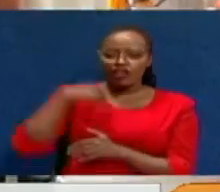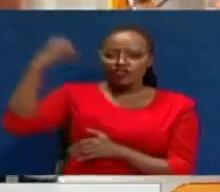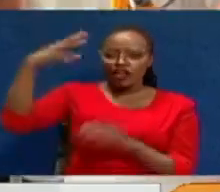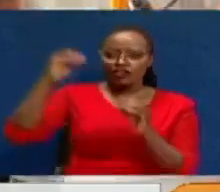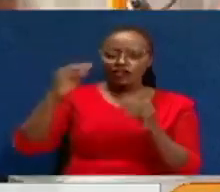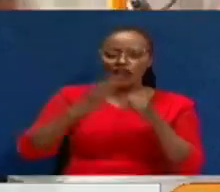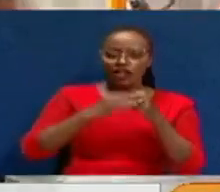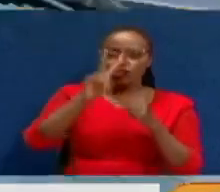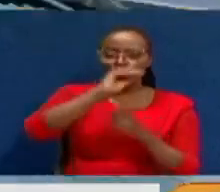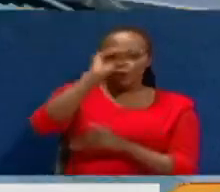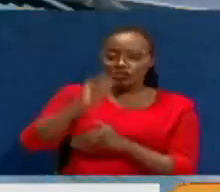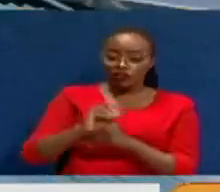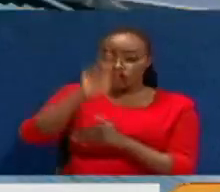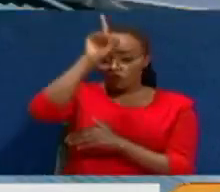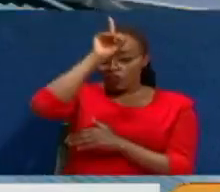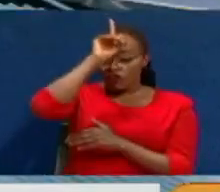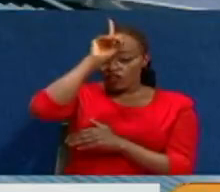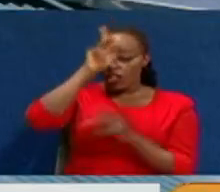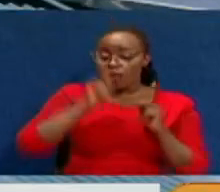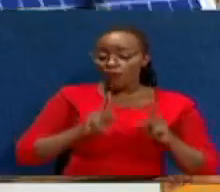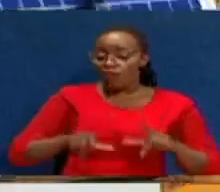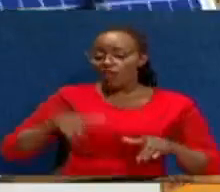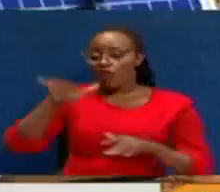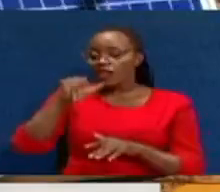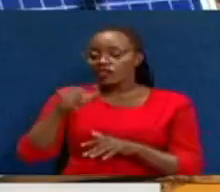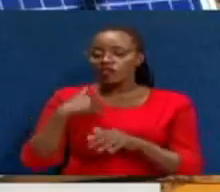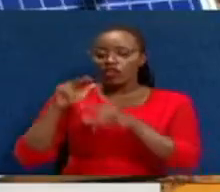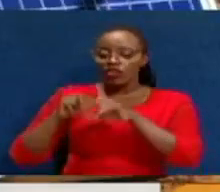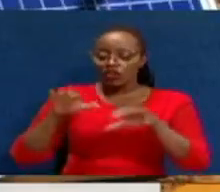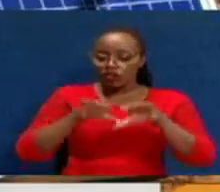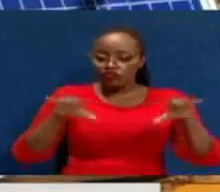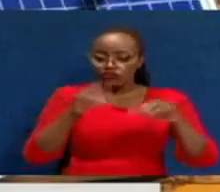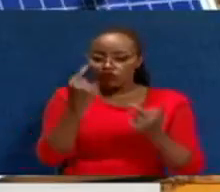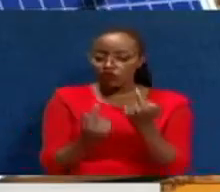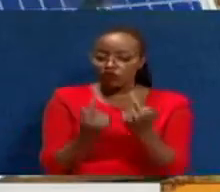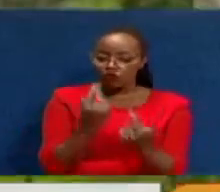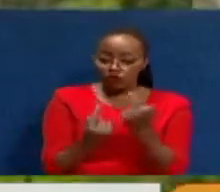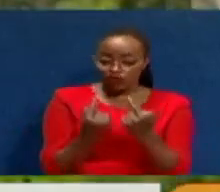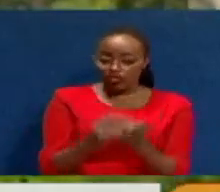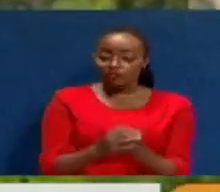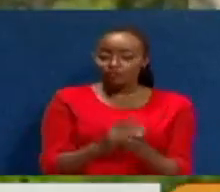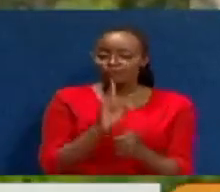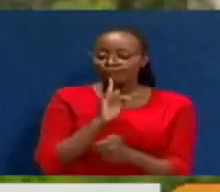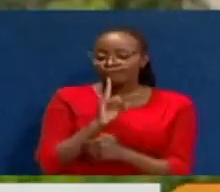while 92% of rural populations rely on wood fuel for cooking. It has